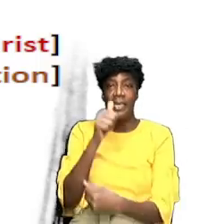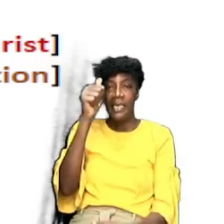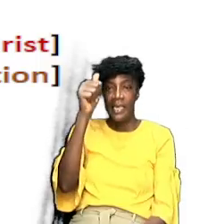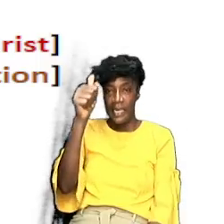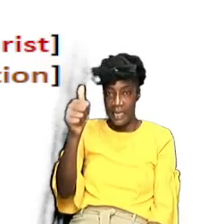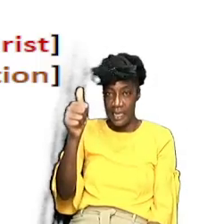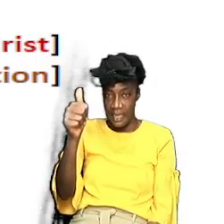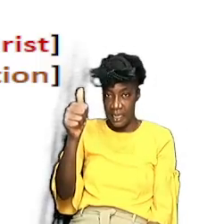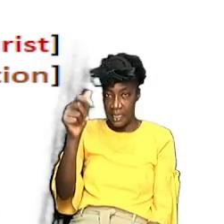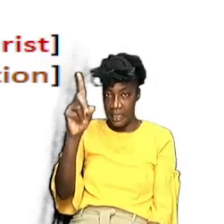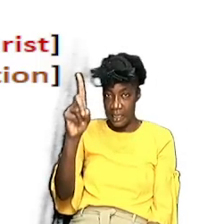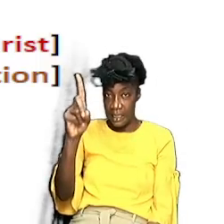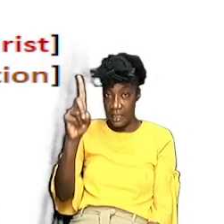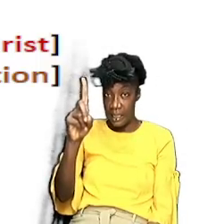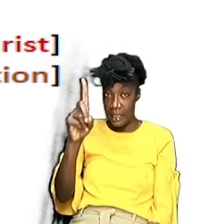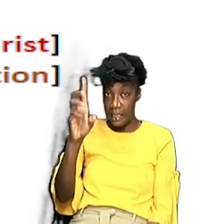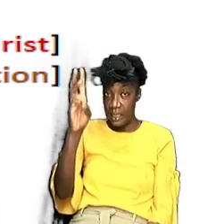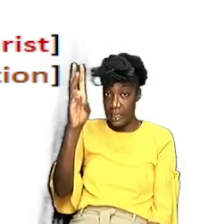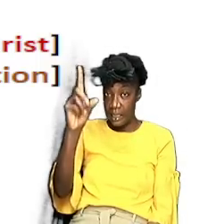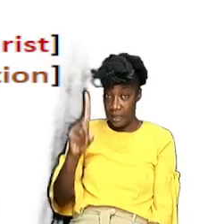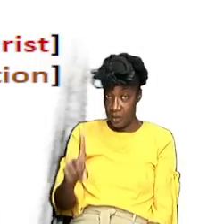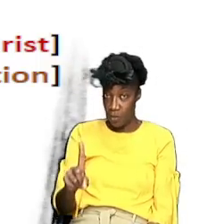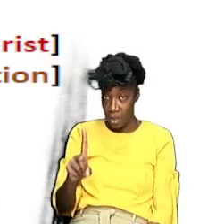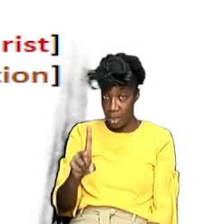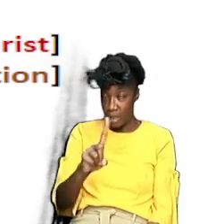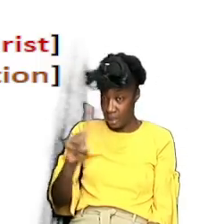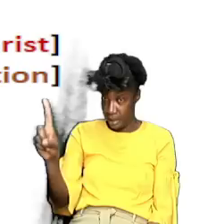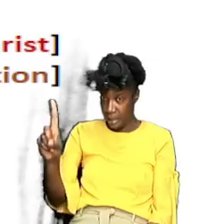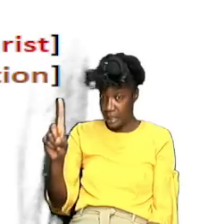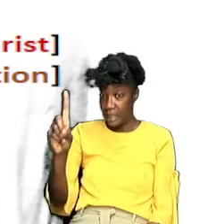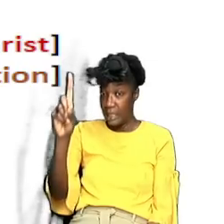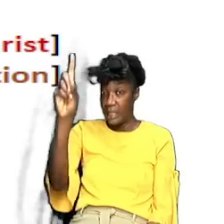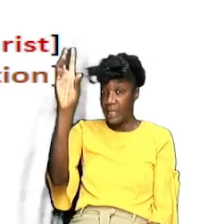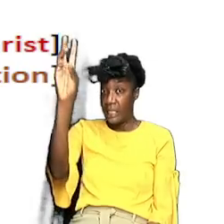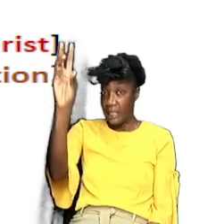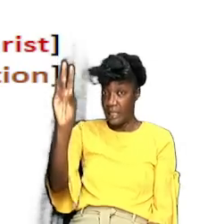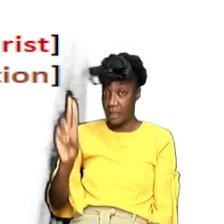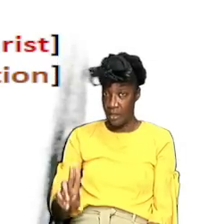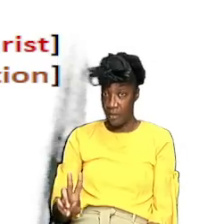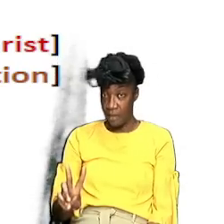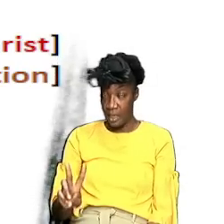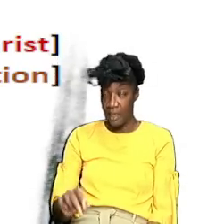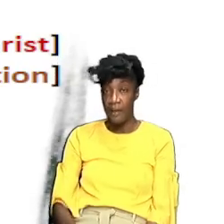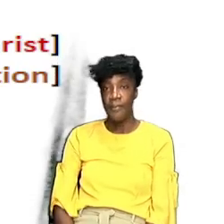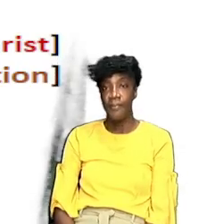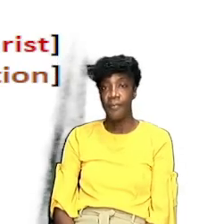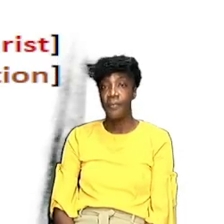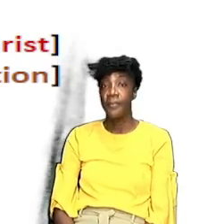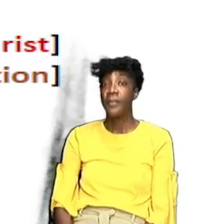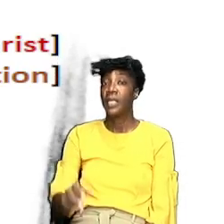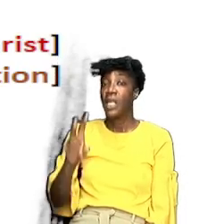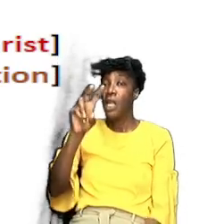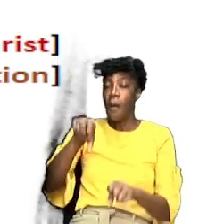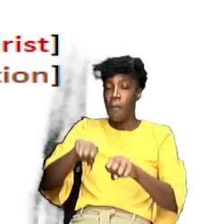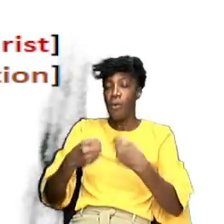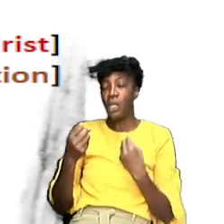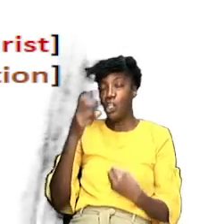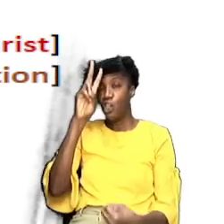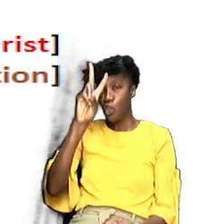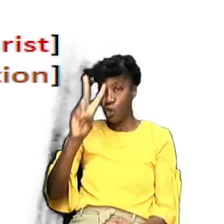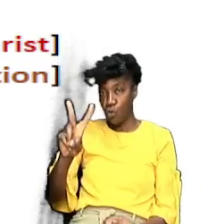to 63. Now, the book itself that we are looking at can be broken down into two major sections.